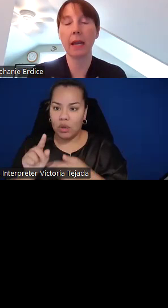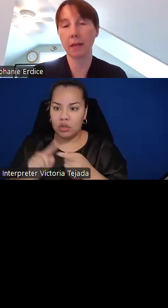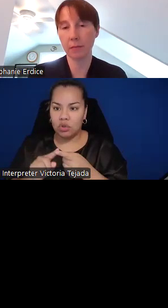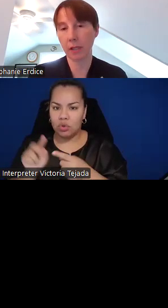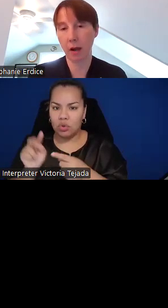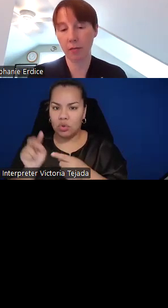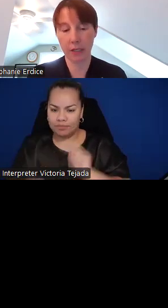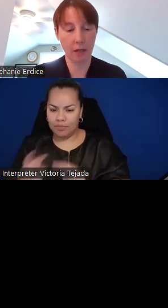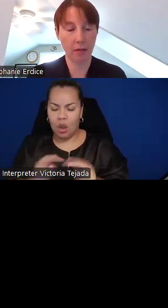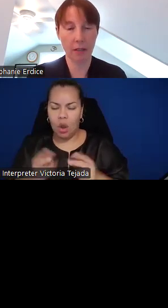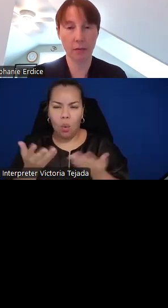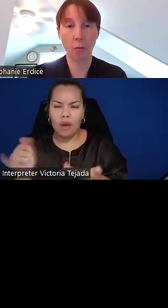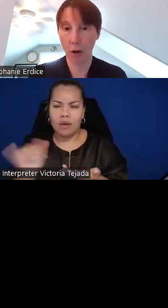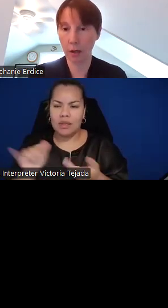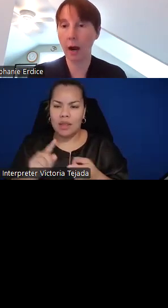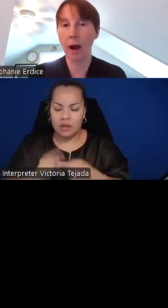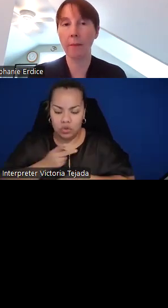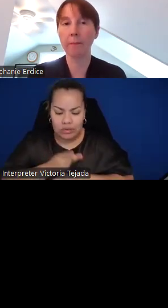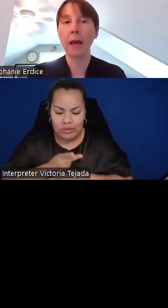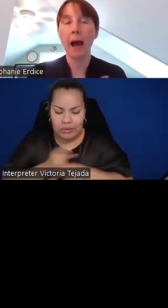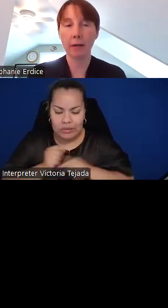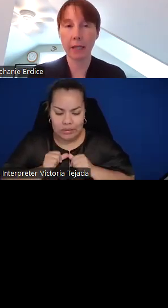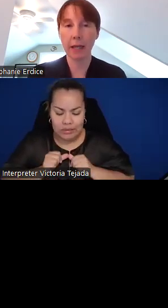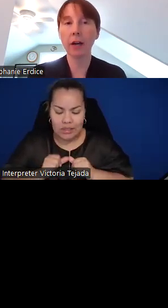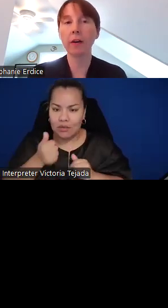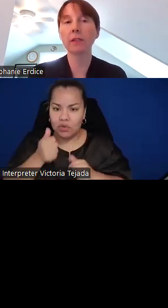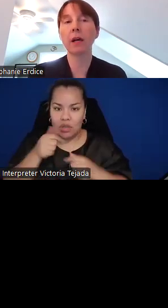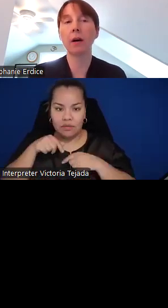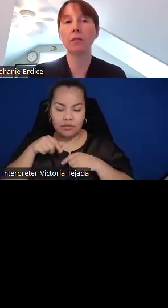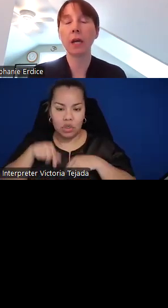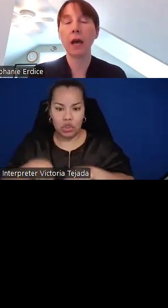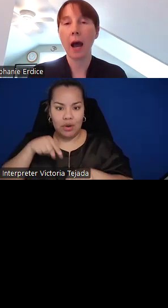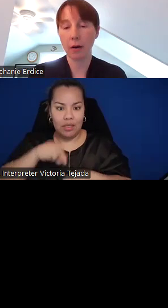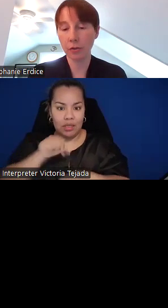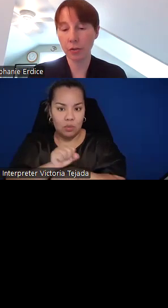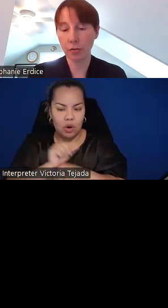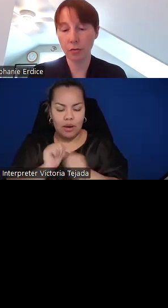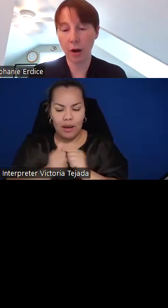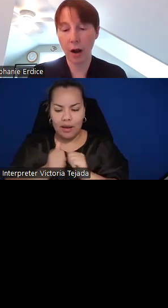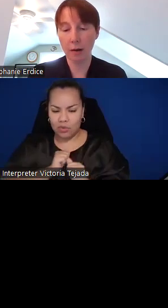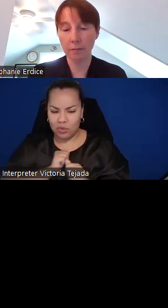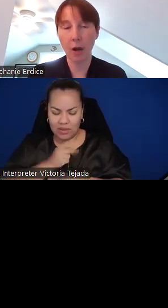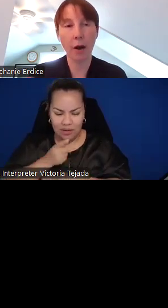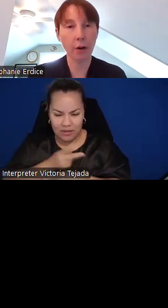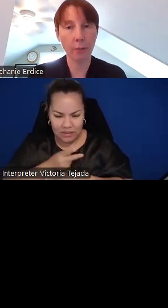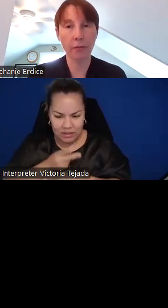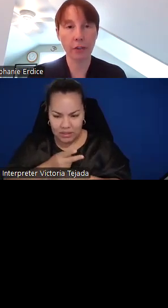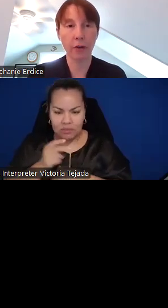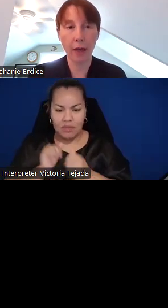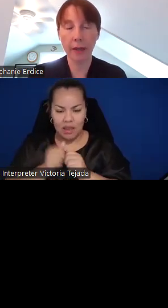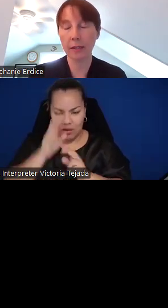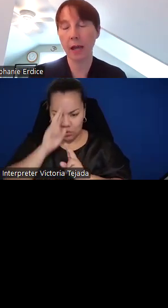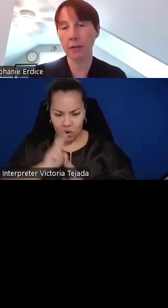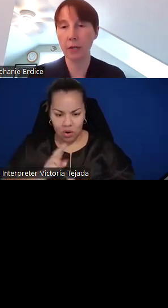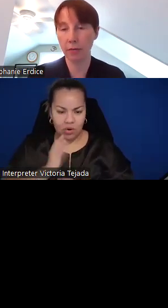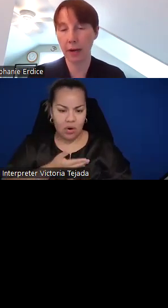to sustain themselves in this work, how to take care of ourselves, how to honor our